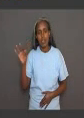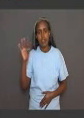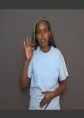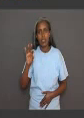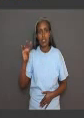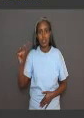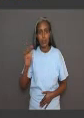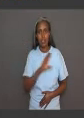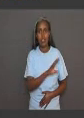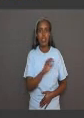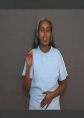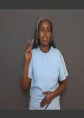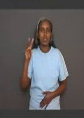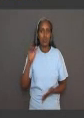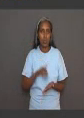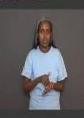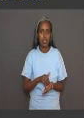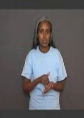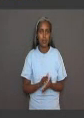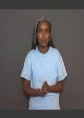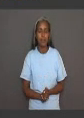1997 and 2000.